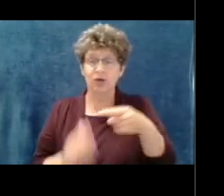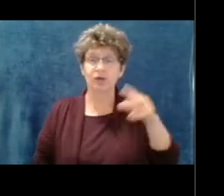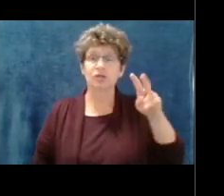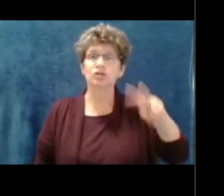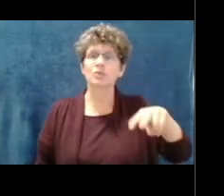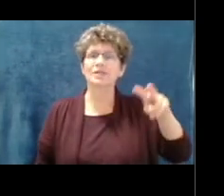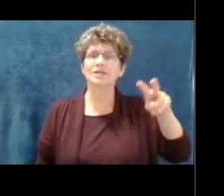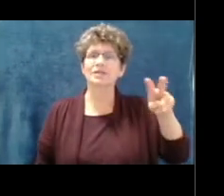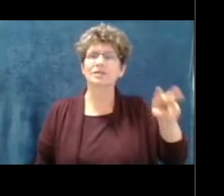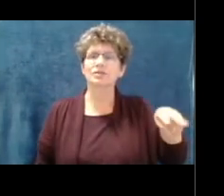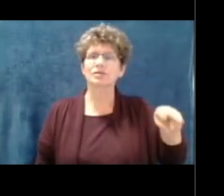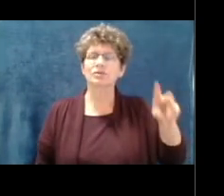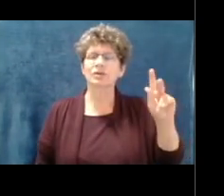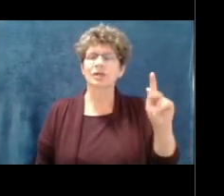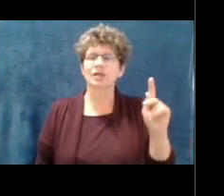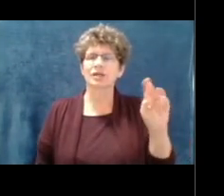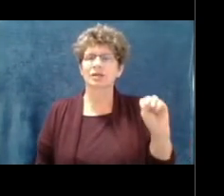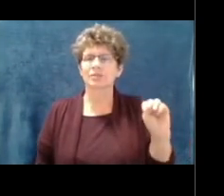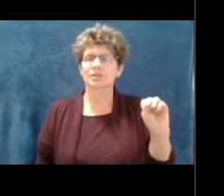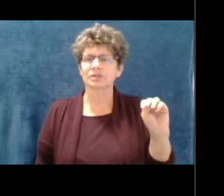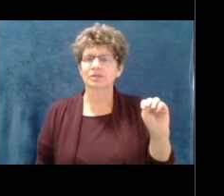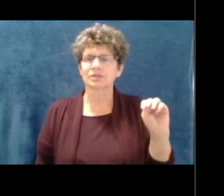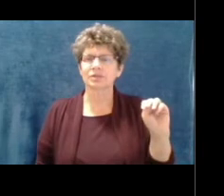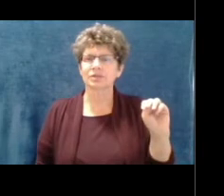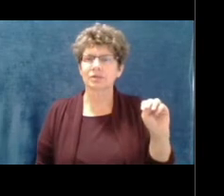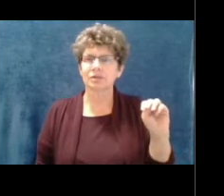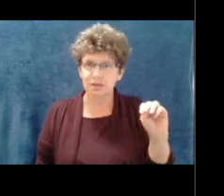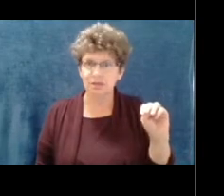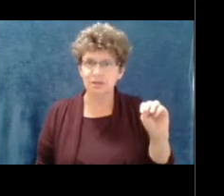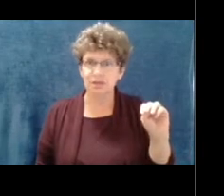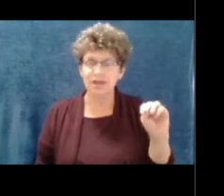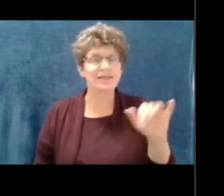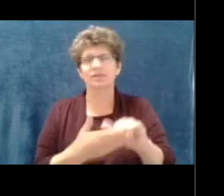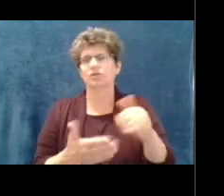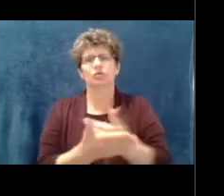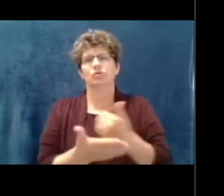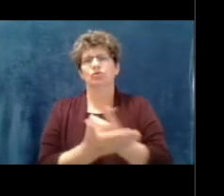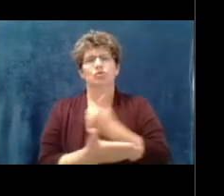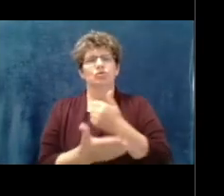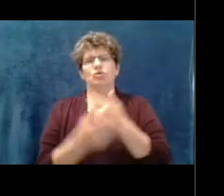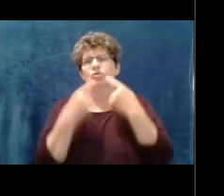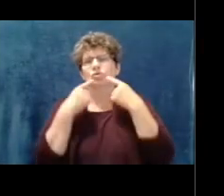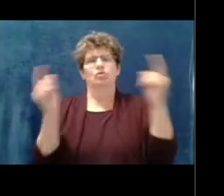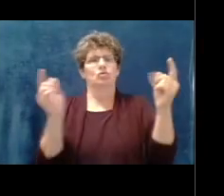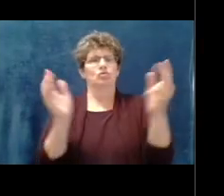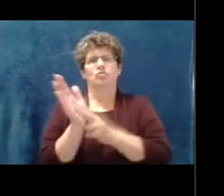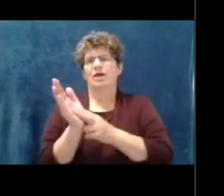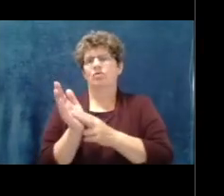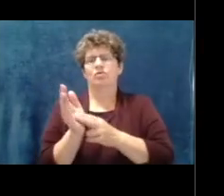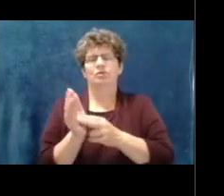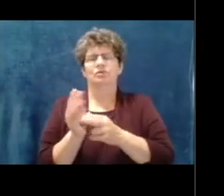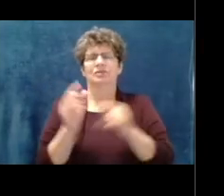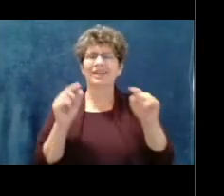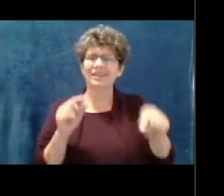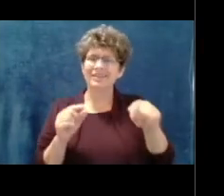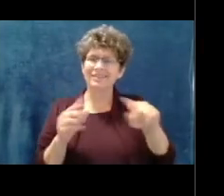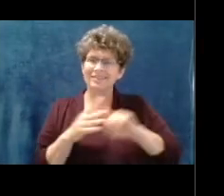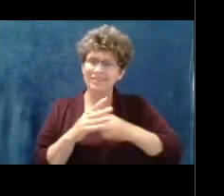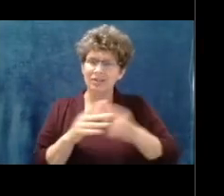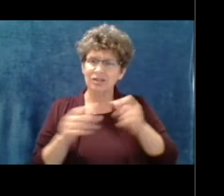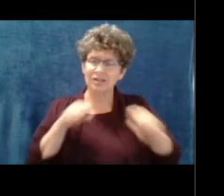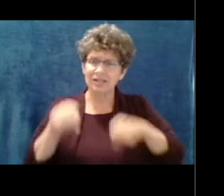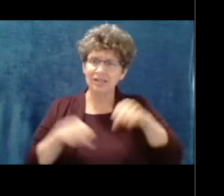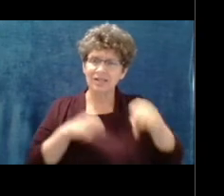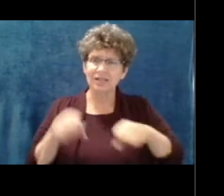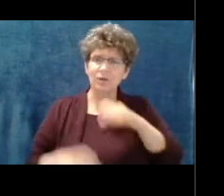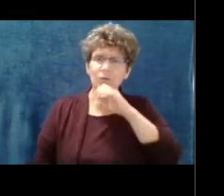you imagine that? Now, these, I guess, are some examples that I'm giving to you because I'm trying to challenge stereotypes that we